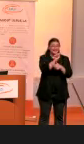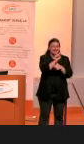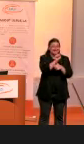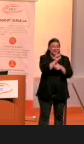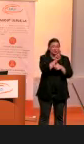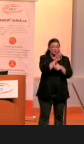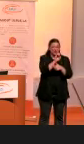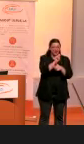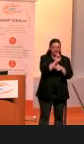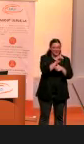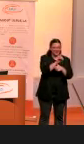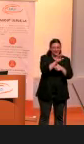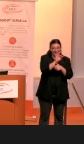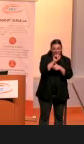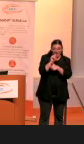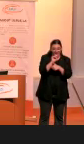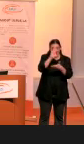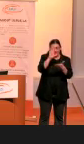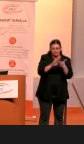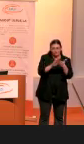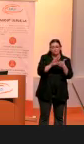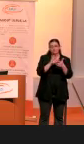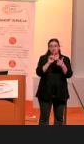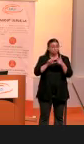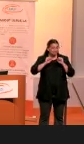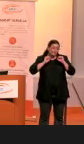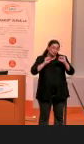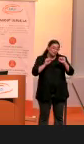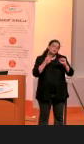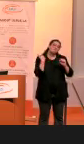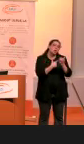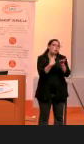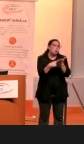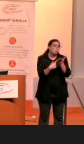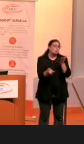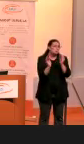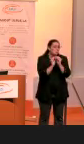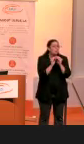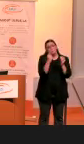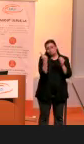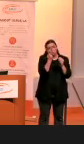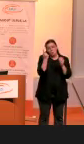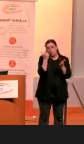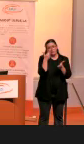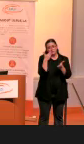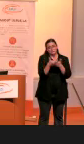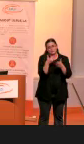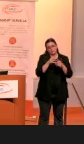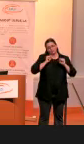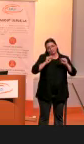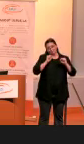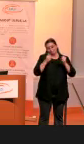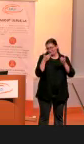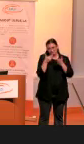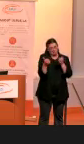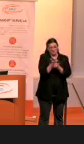decrease cholesterol can be helpful. Exercise, and we'll talk a little bit more about it, is always helpful for most